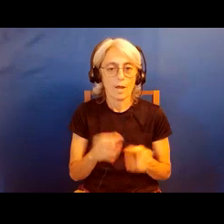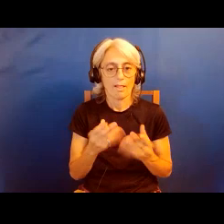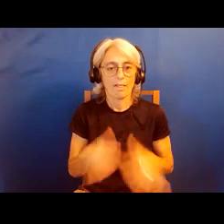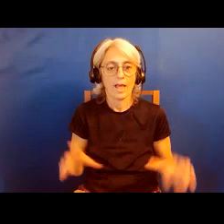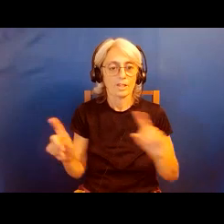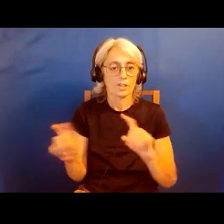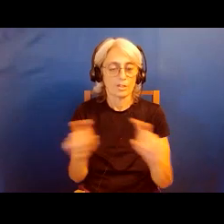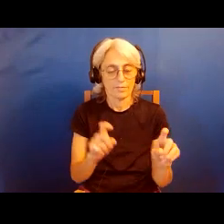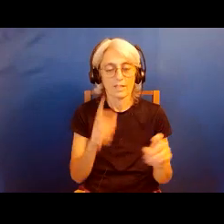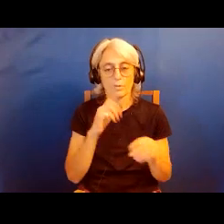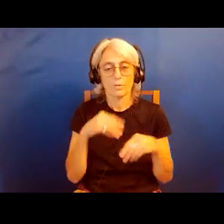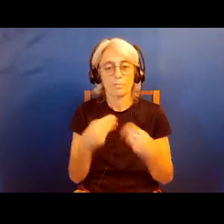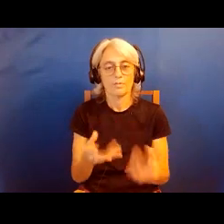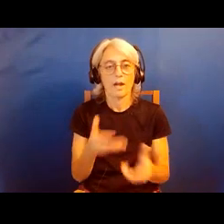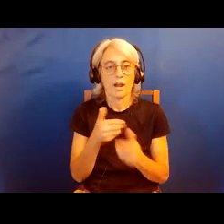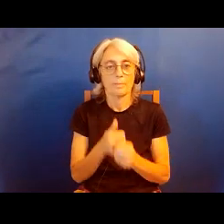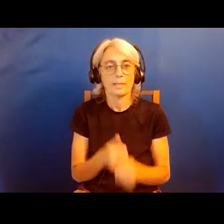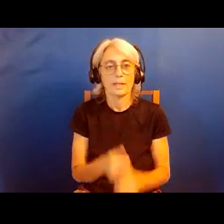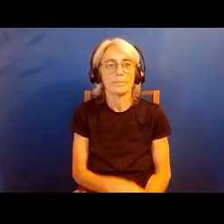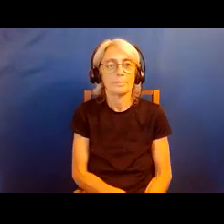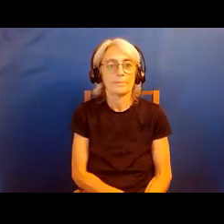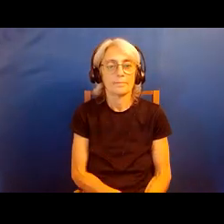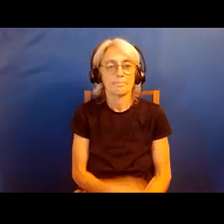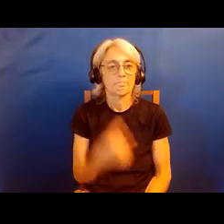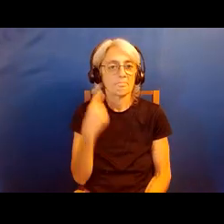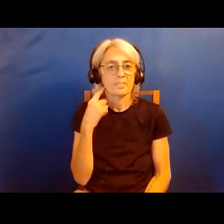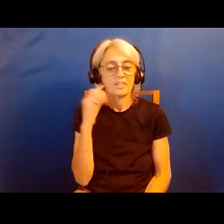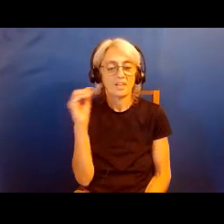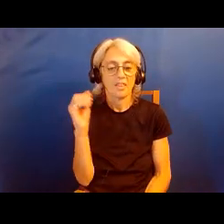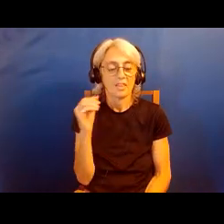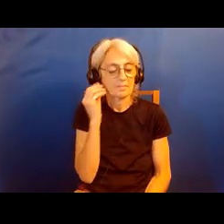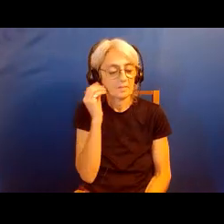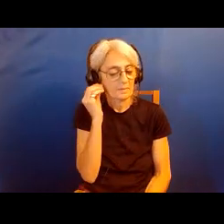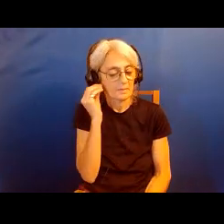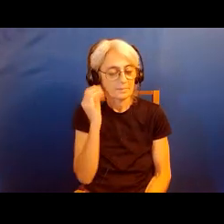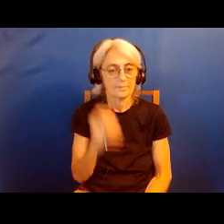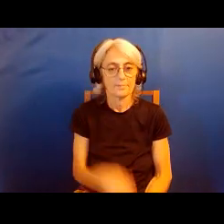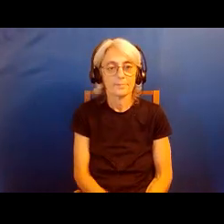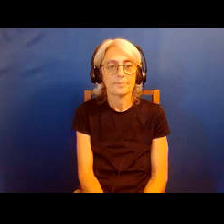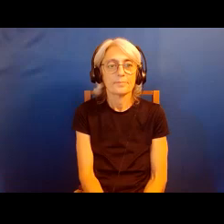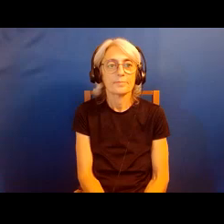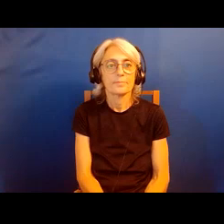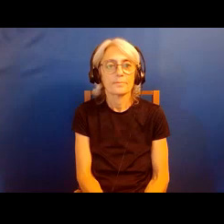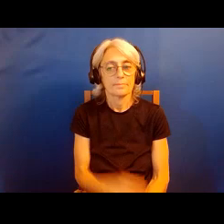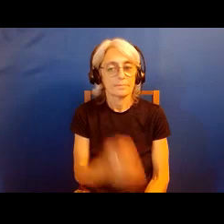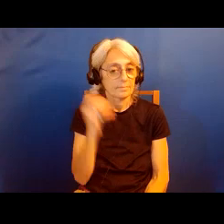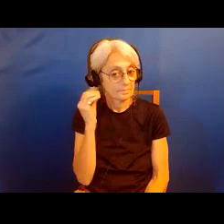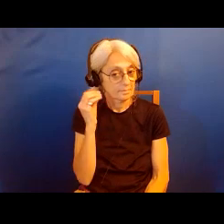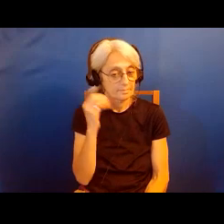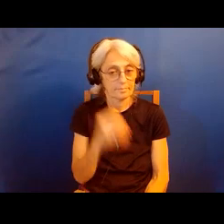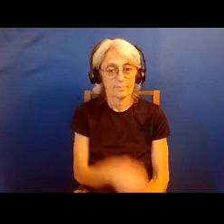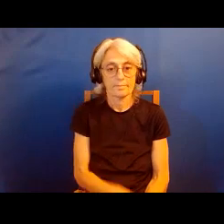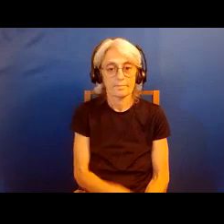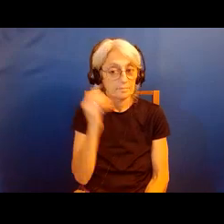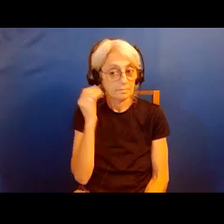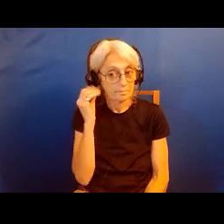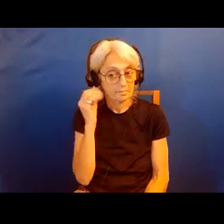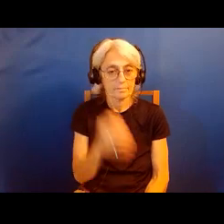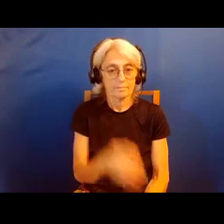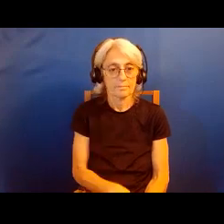update. Good afternoon. Can you hear me? Is that better? More? There